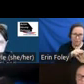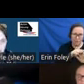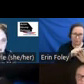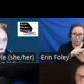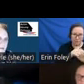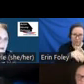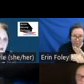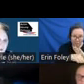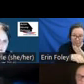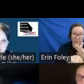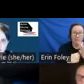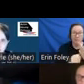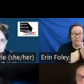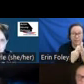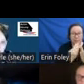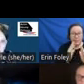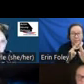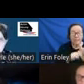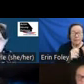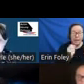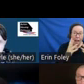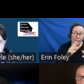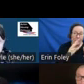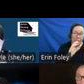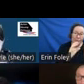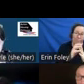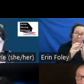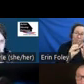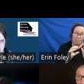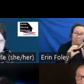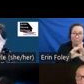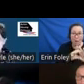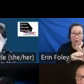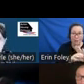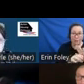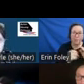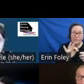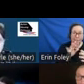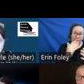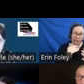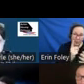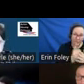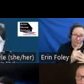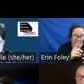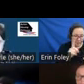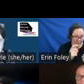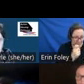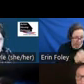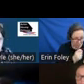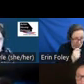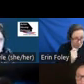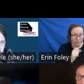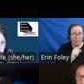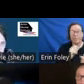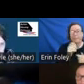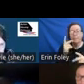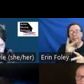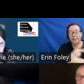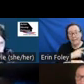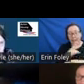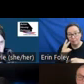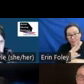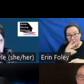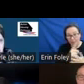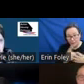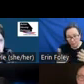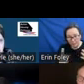for? And they add those up and multiply it by 7 to get a number of hours for the week. And the kind of